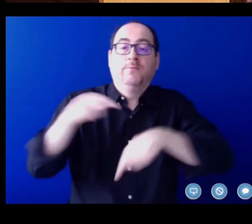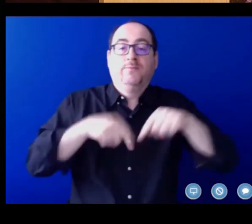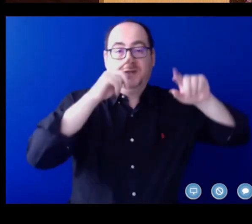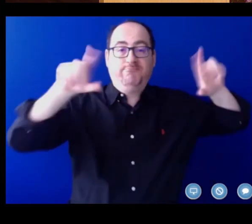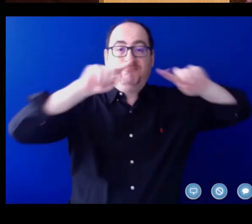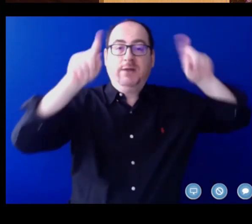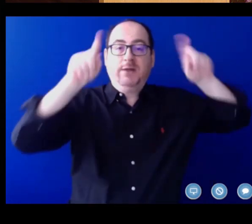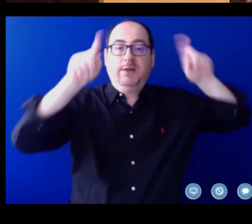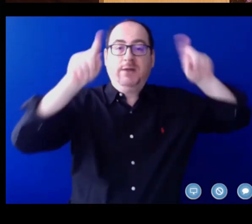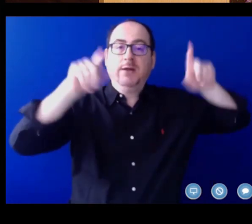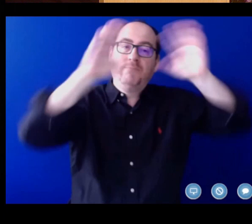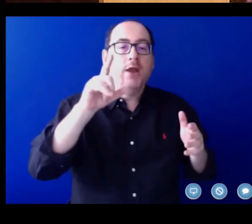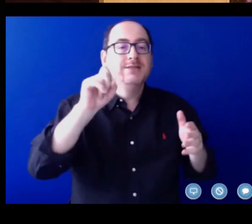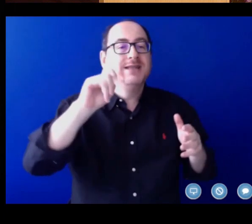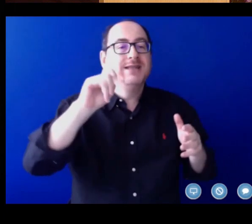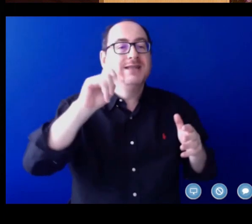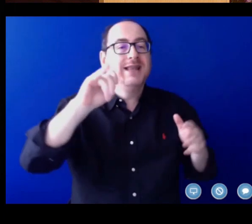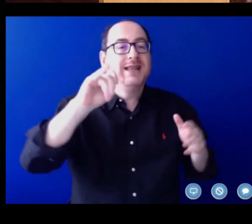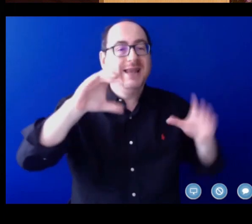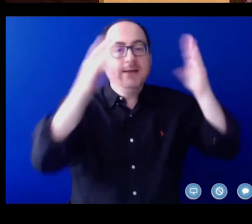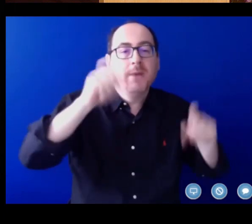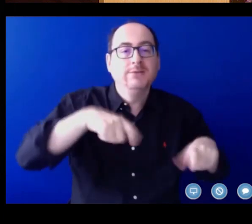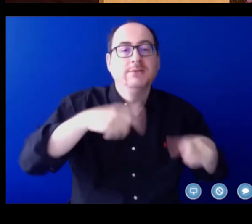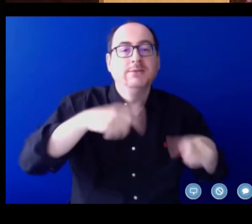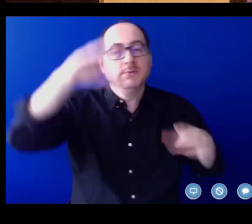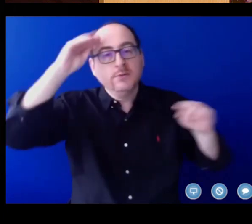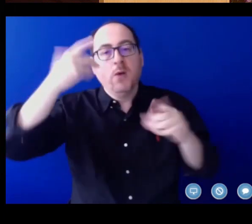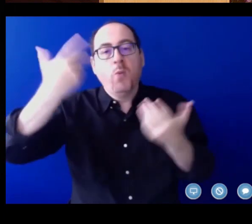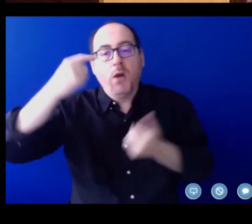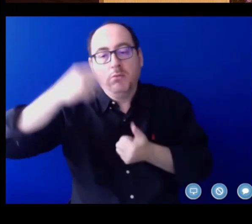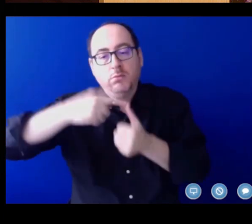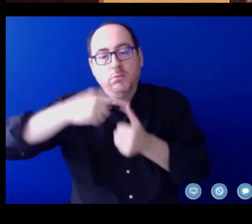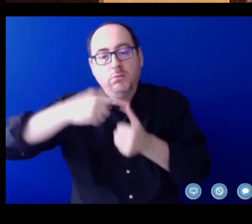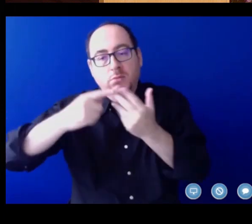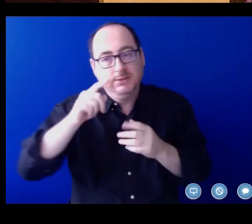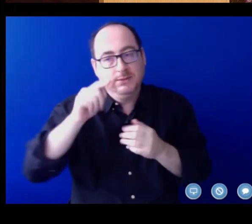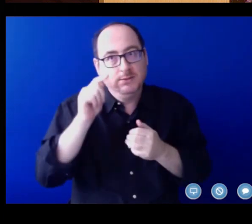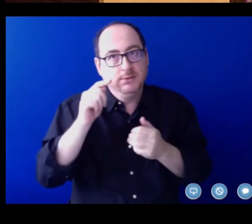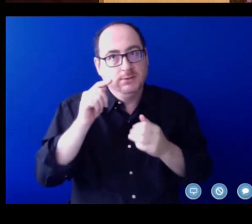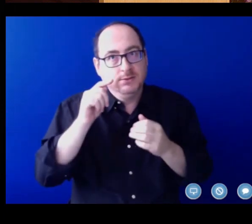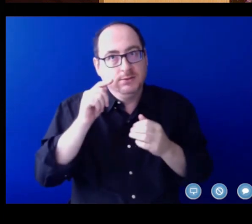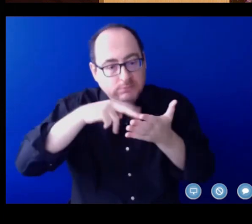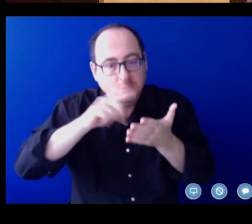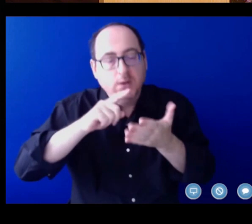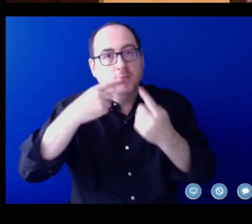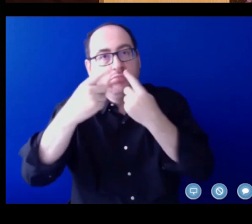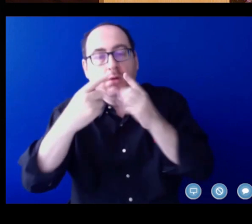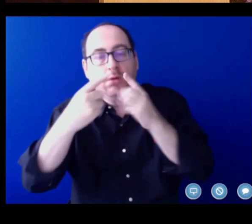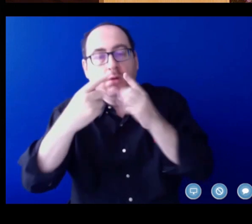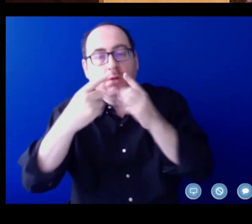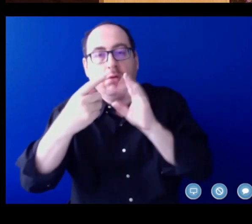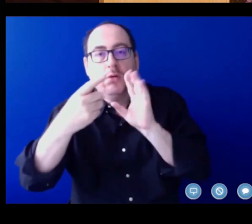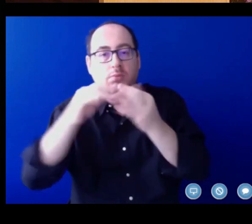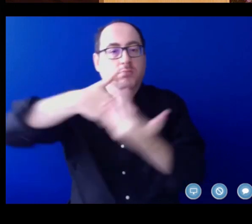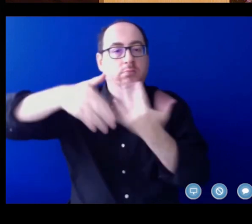Then a teacher said, the program gave them so much opportunity to voice opinions, engage in discussion, do a bit of reading and writing as well, that I thought